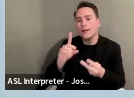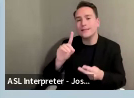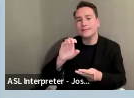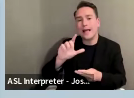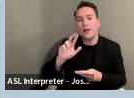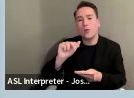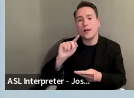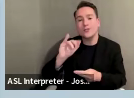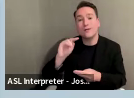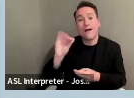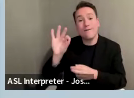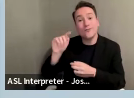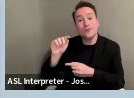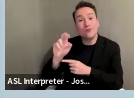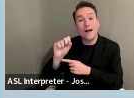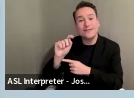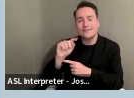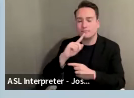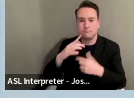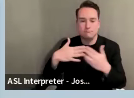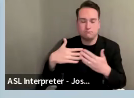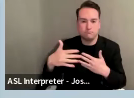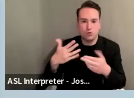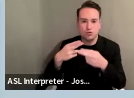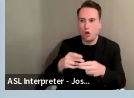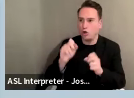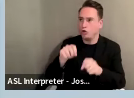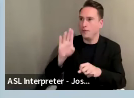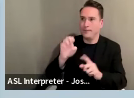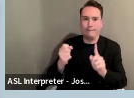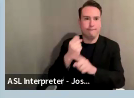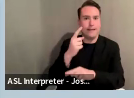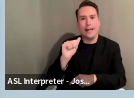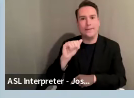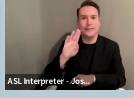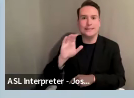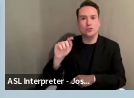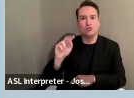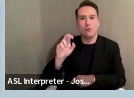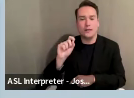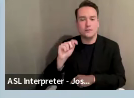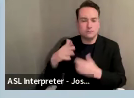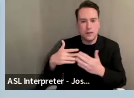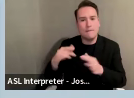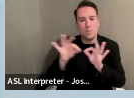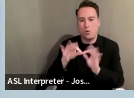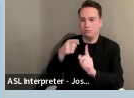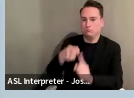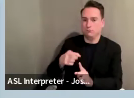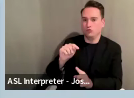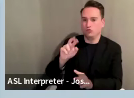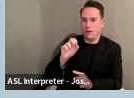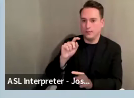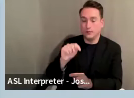matter what it's called. It can be called the ABC trust. The main thing is that you have a lawyer create the trust. You have a